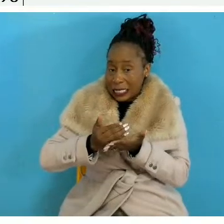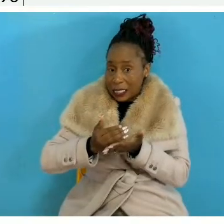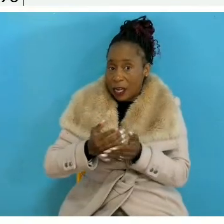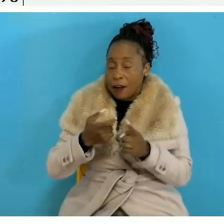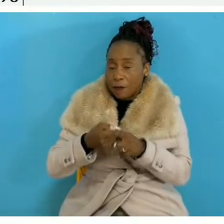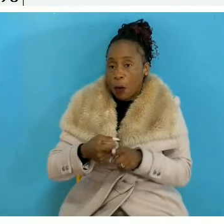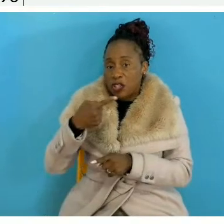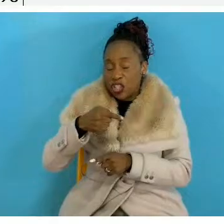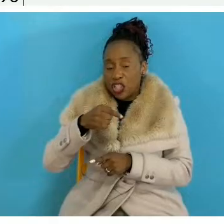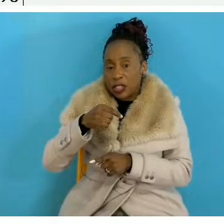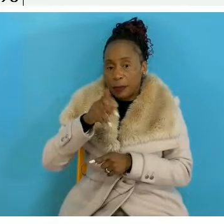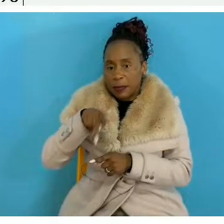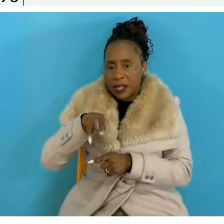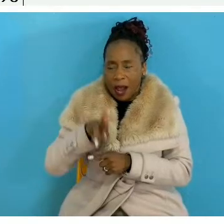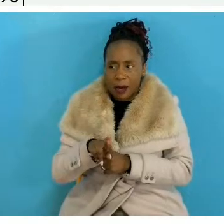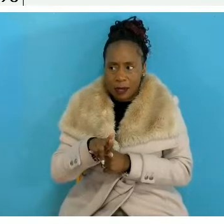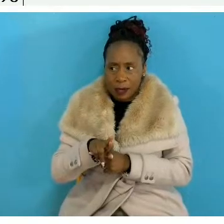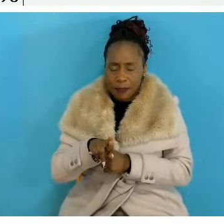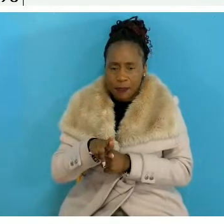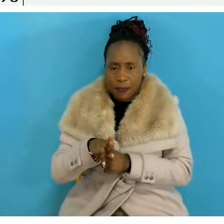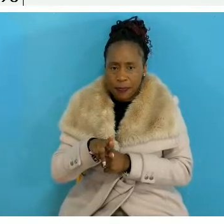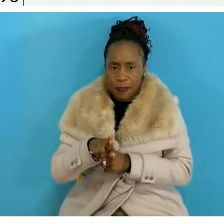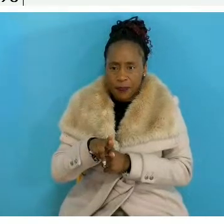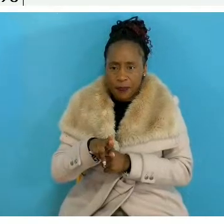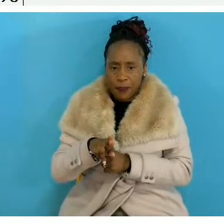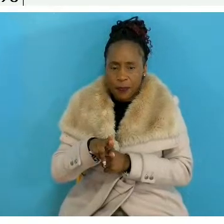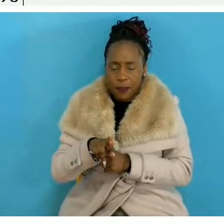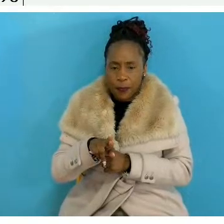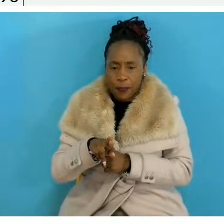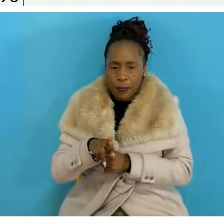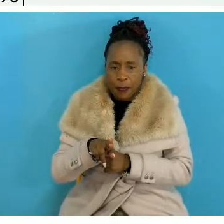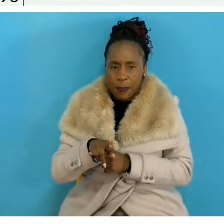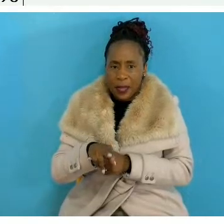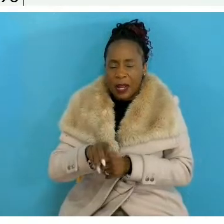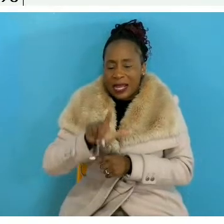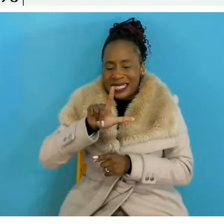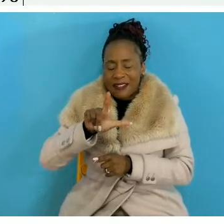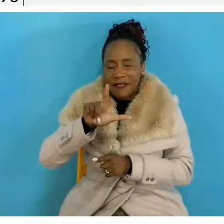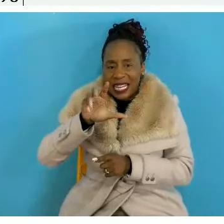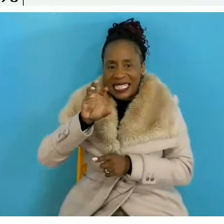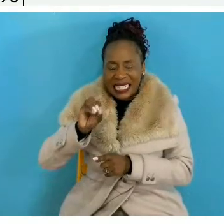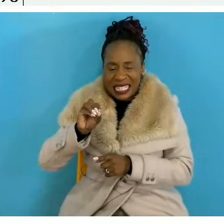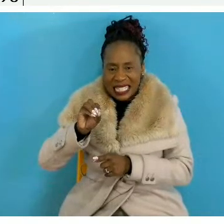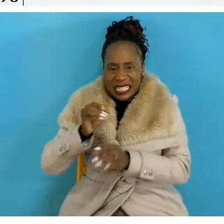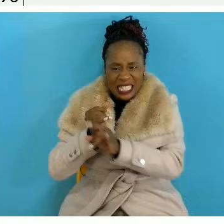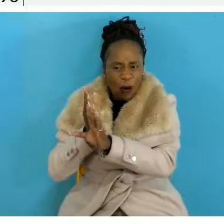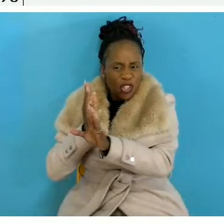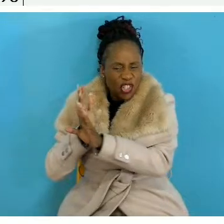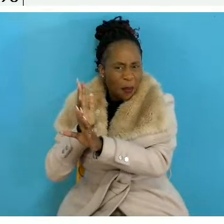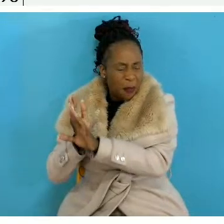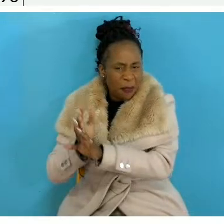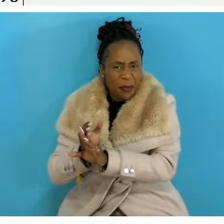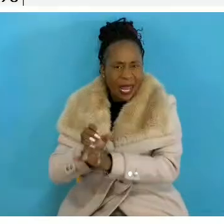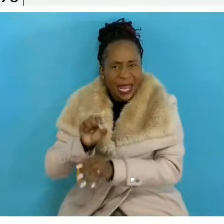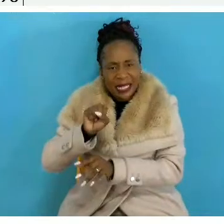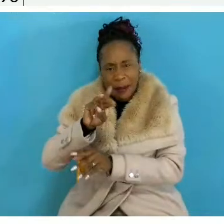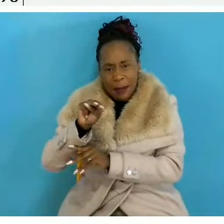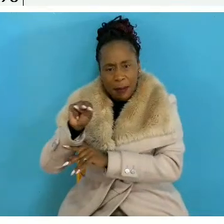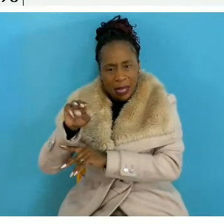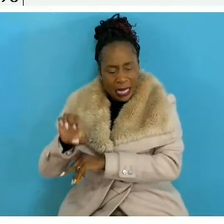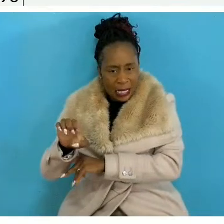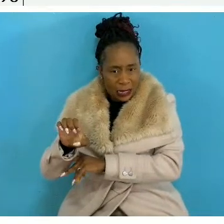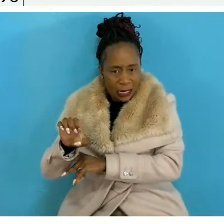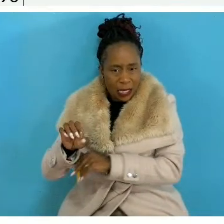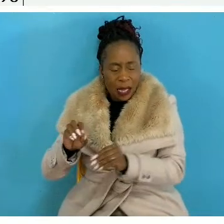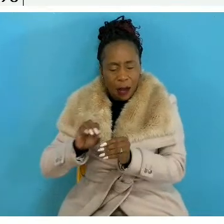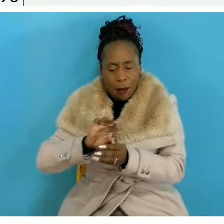TBR was provided to 70 township-based SMMEs, and those to the